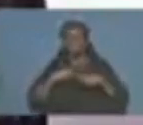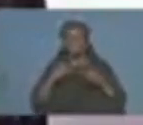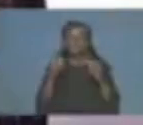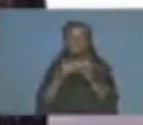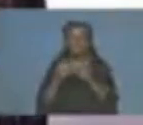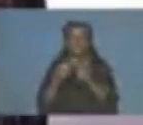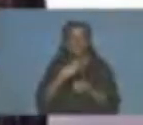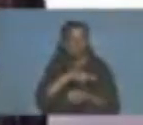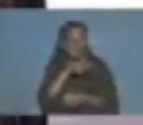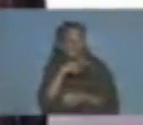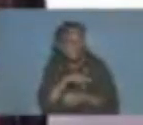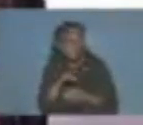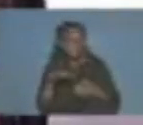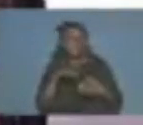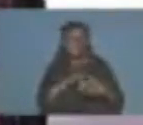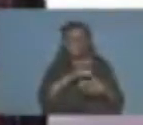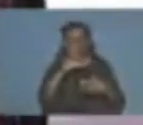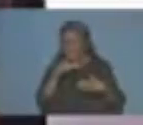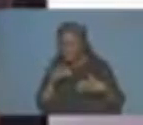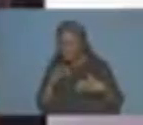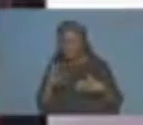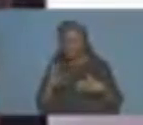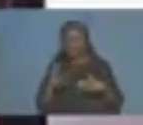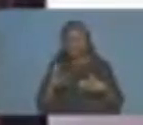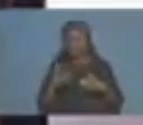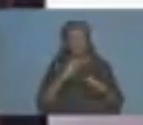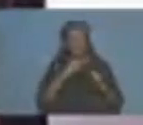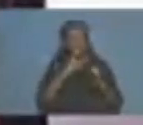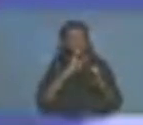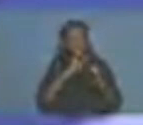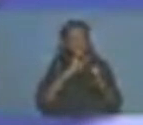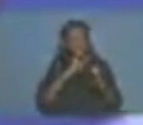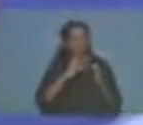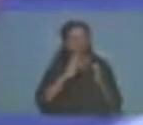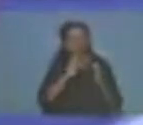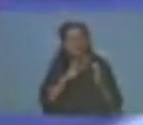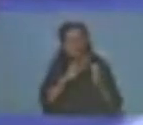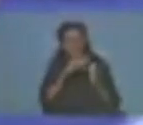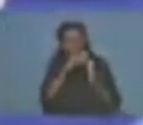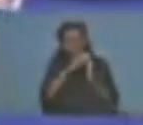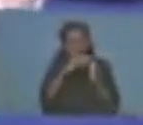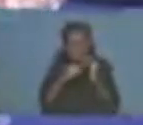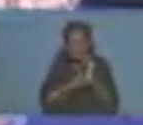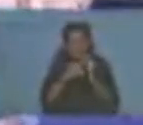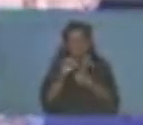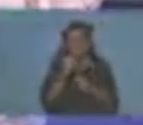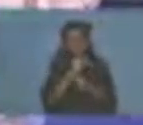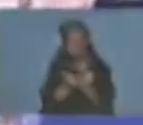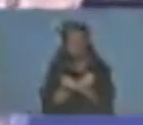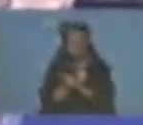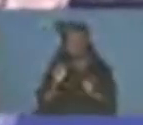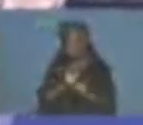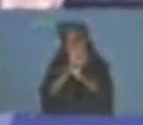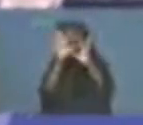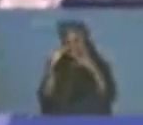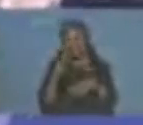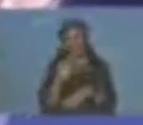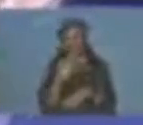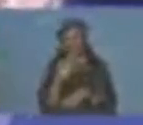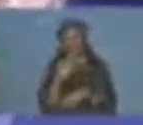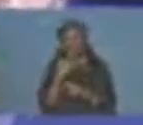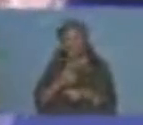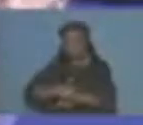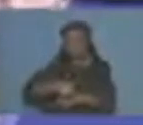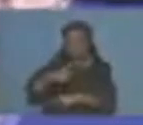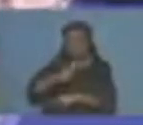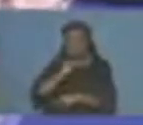or spiritual or grounded commandments of love. But the brightly colored basket was not the only prize